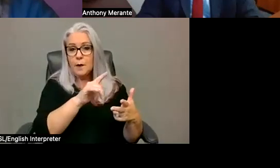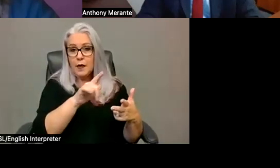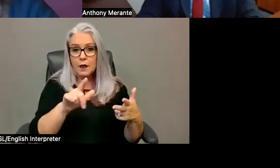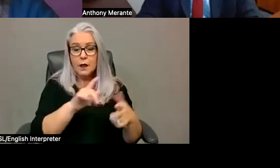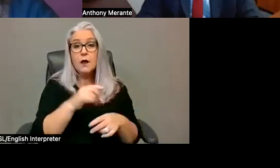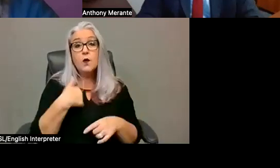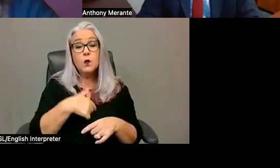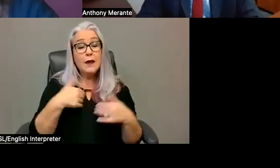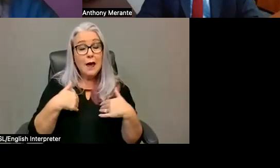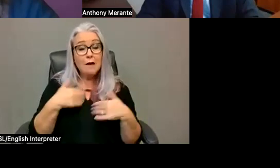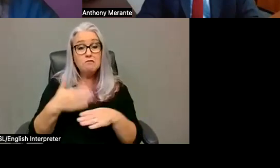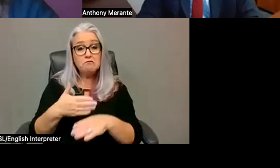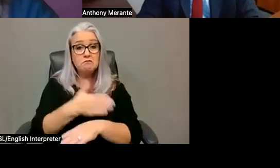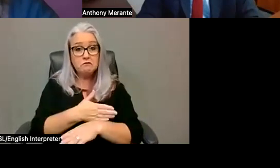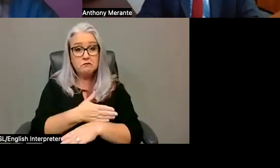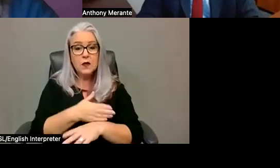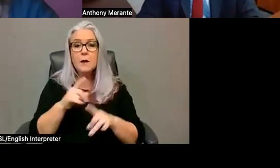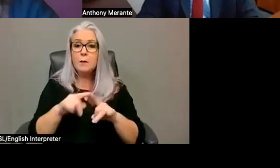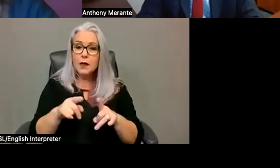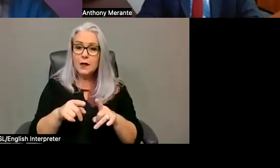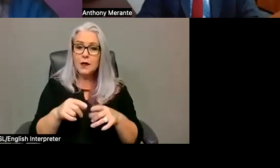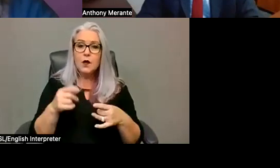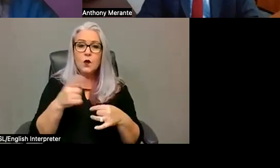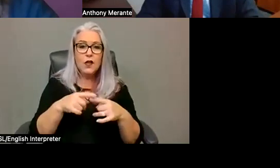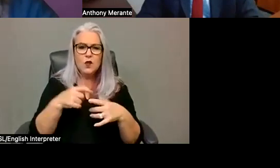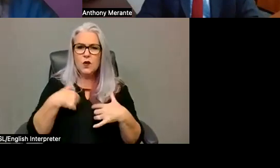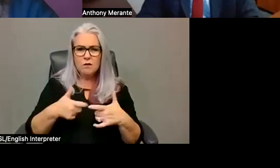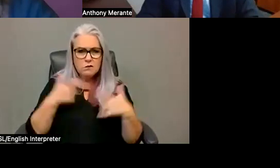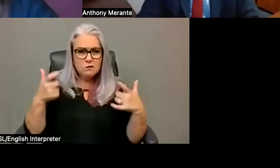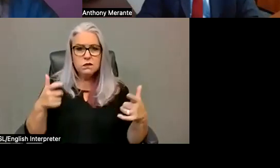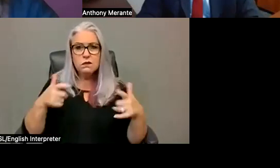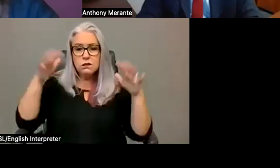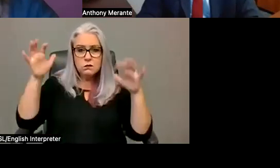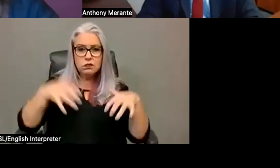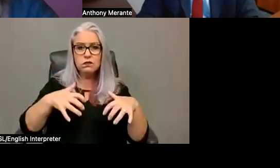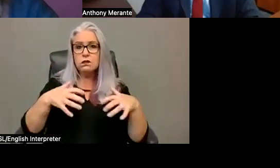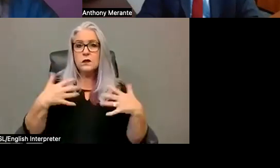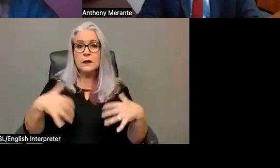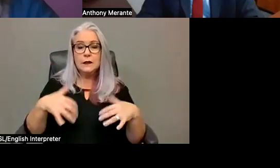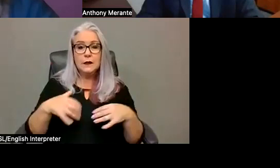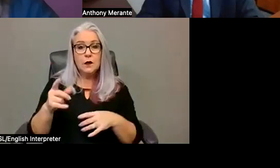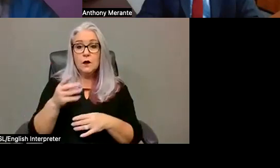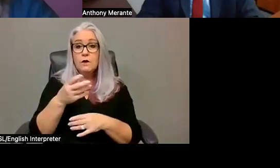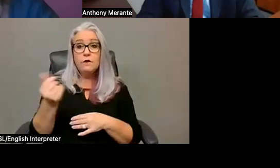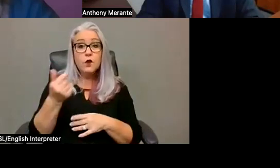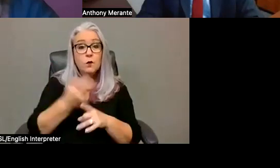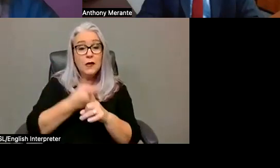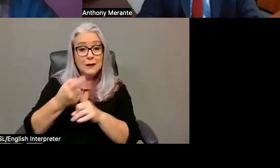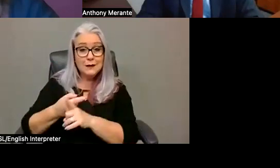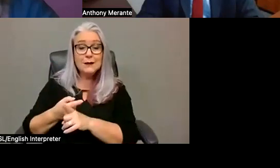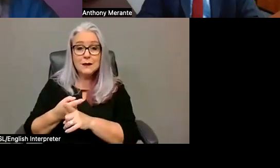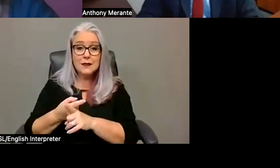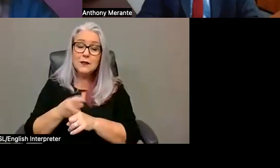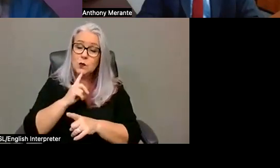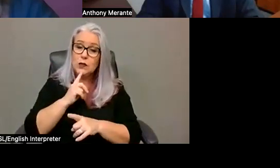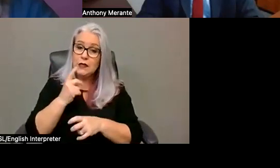made some improvements. But again, when you get these huge 500-year storms that happen every few months, it's pretty tough